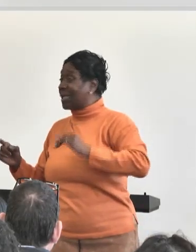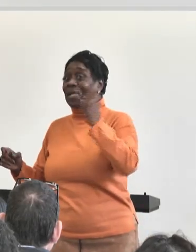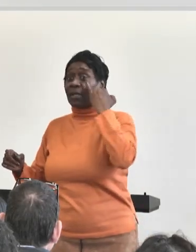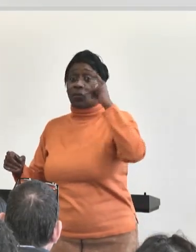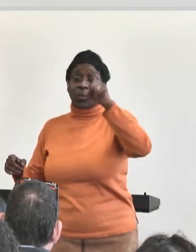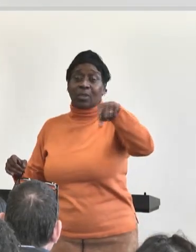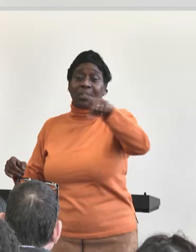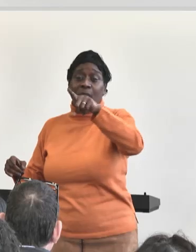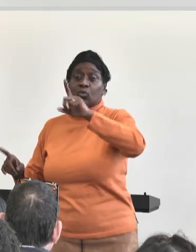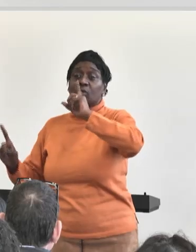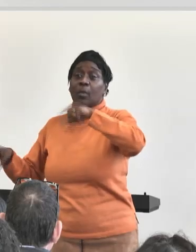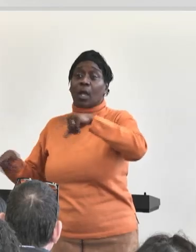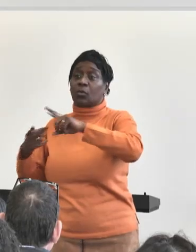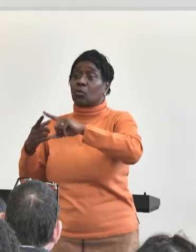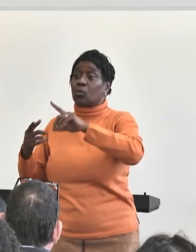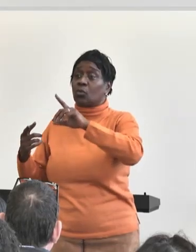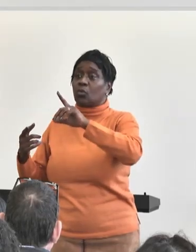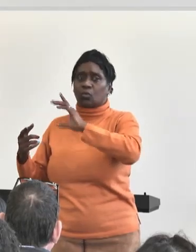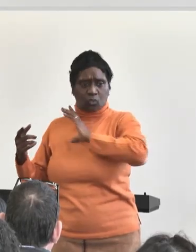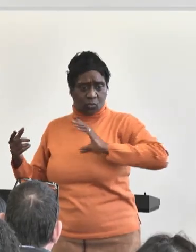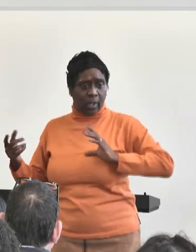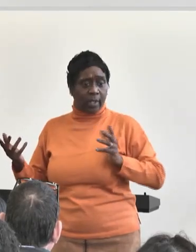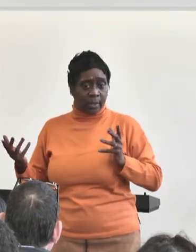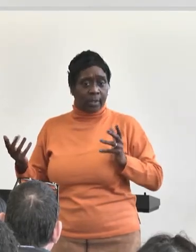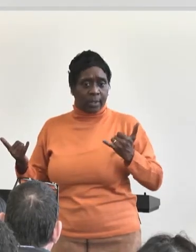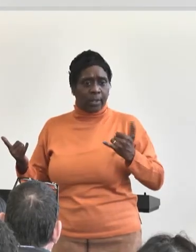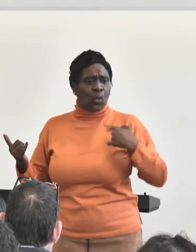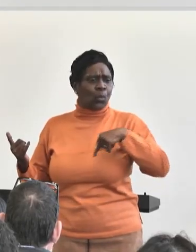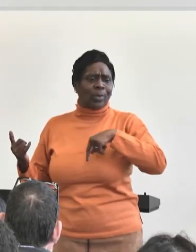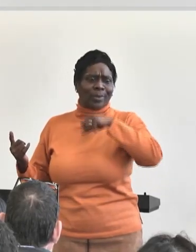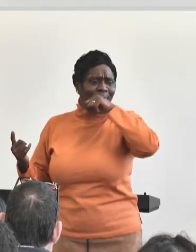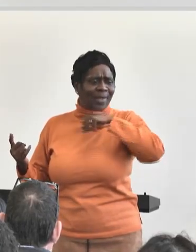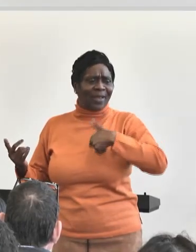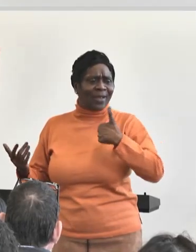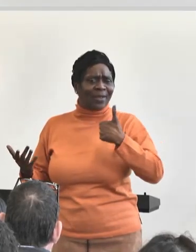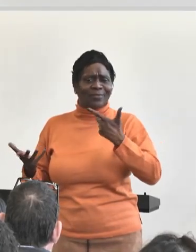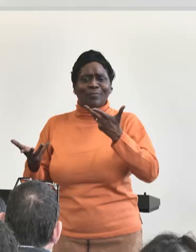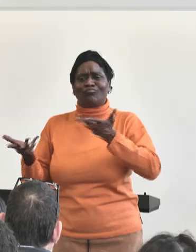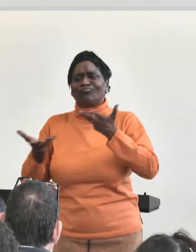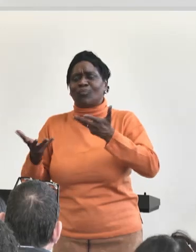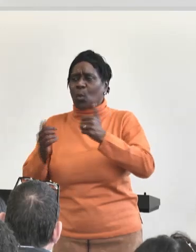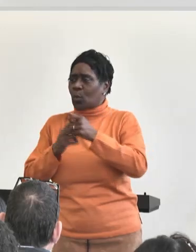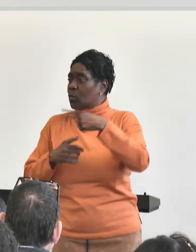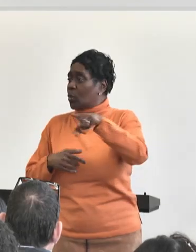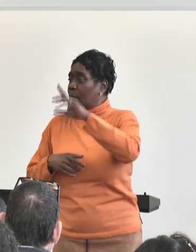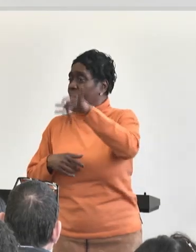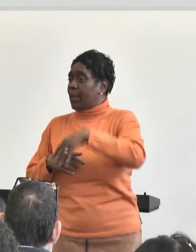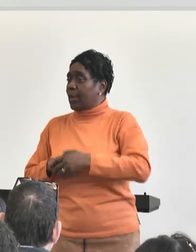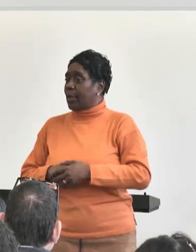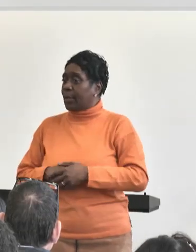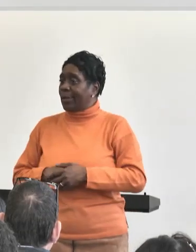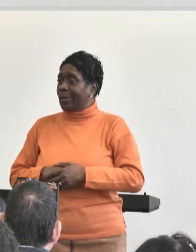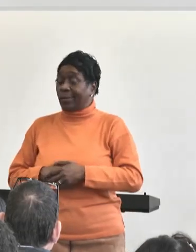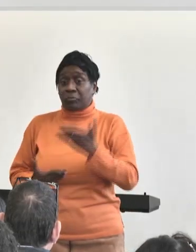need to respond to Christ, si usted necesita responder a Cristo, we would love to talk with you about that. Me encantaría hablar con usted sobre esto.